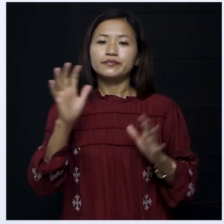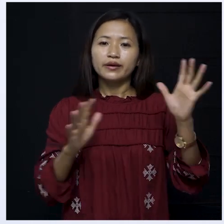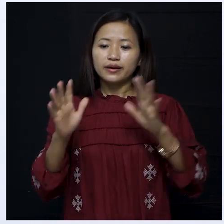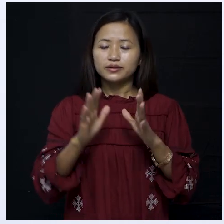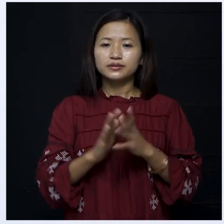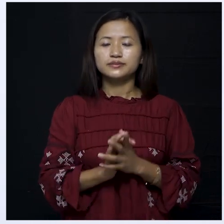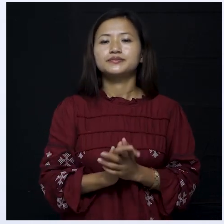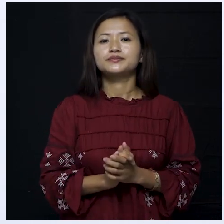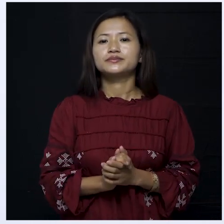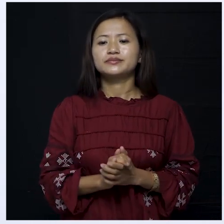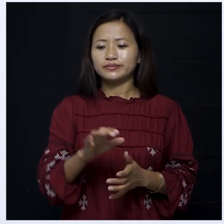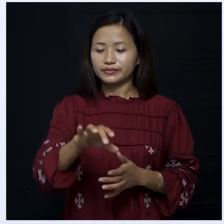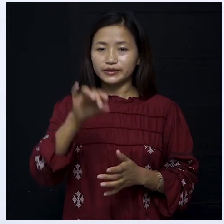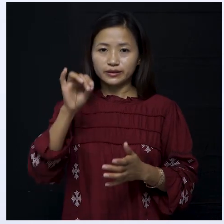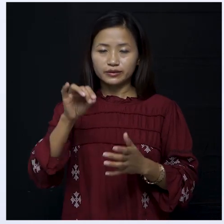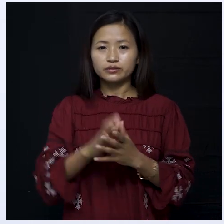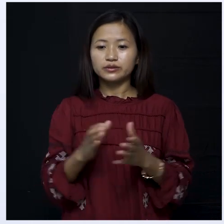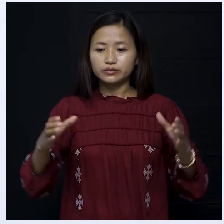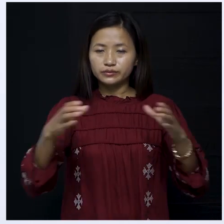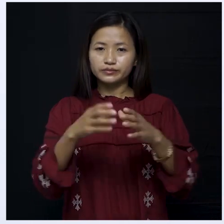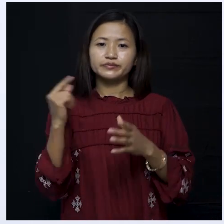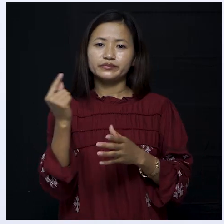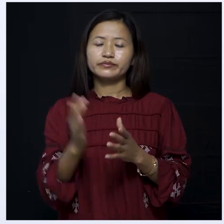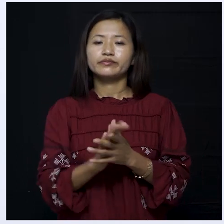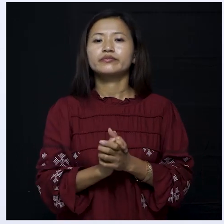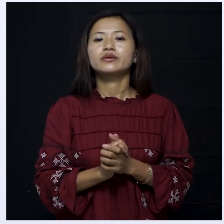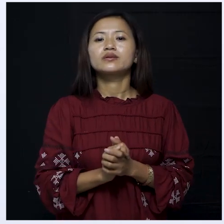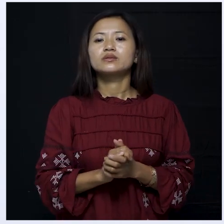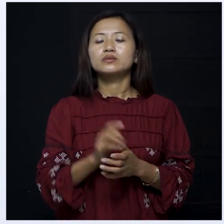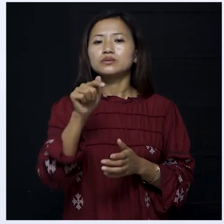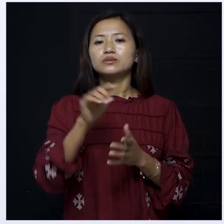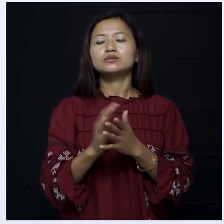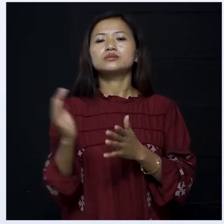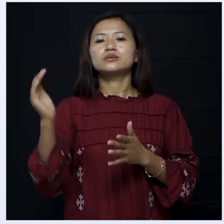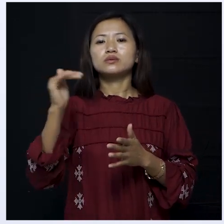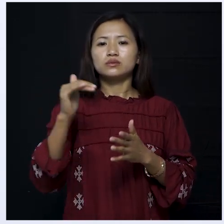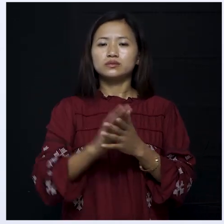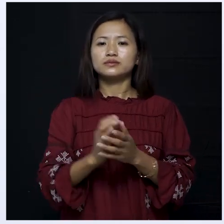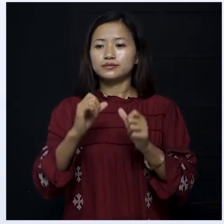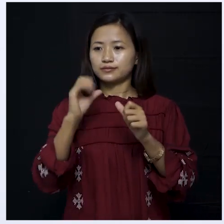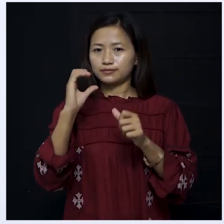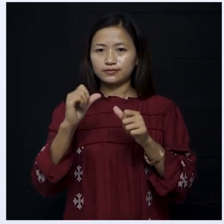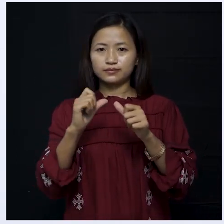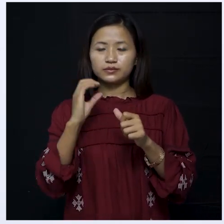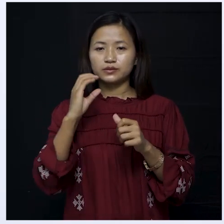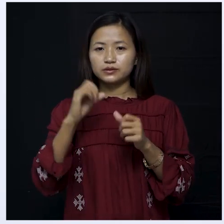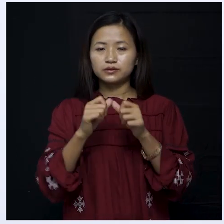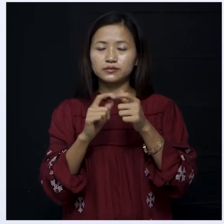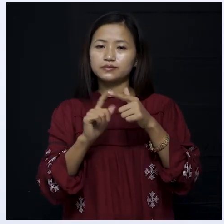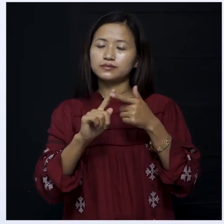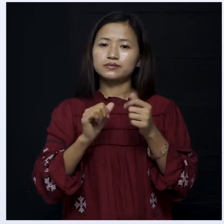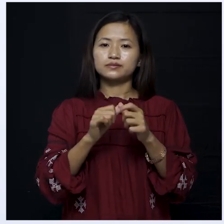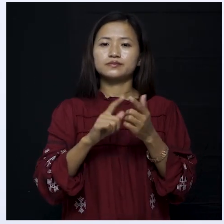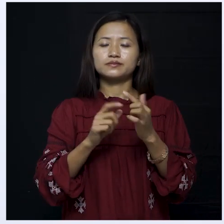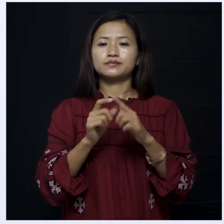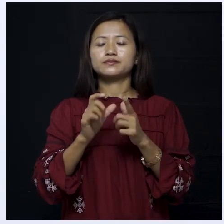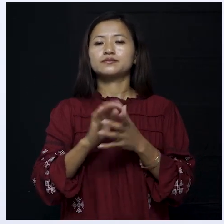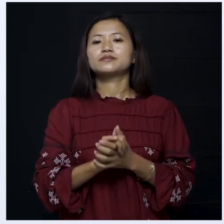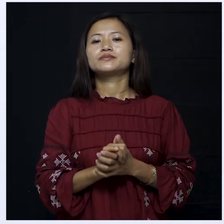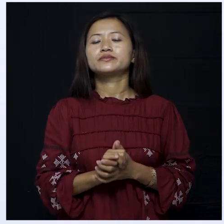in fact, the action of taking out the trash overlaps all these. So when you called, and it is probably in